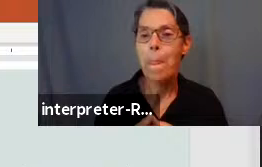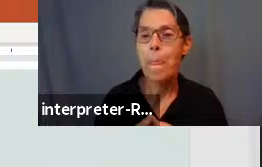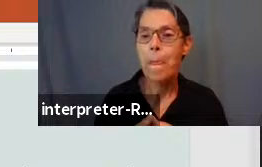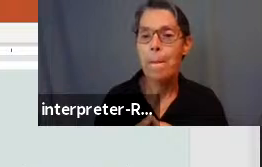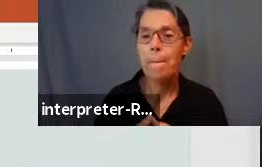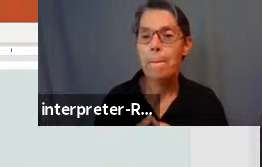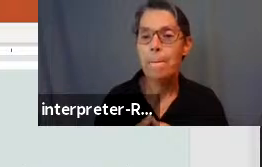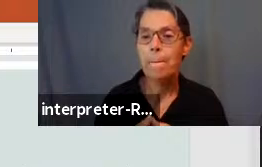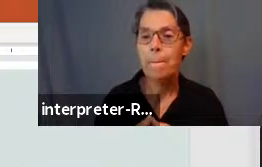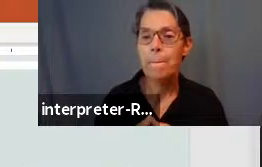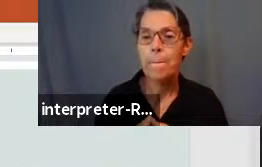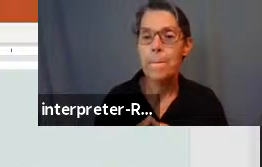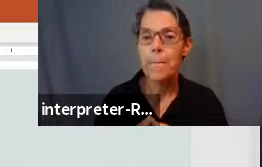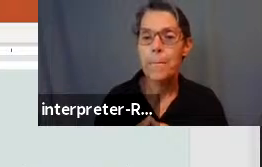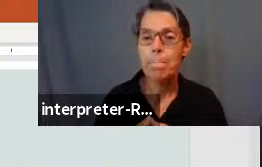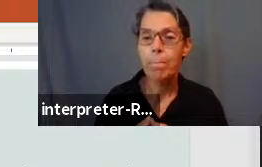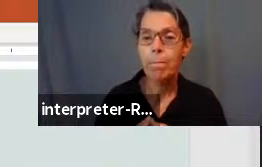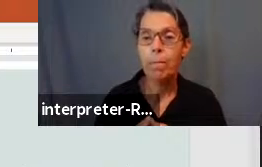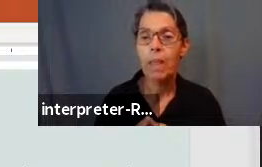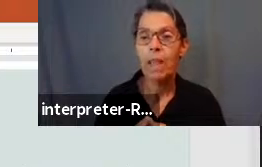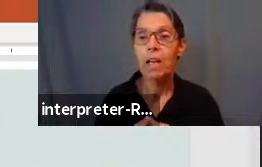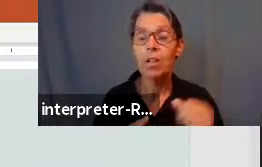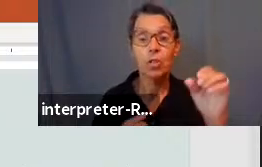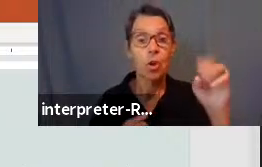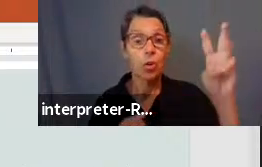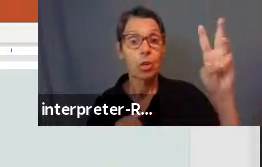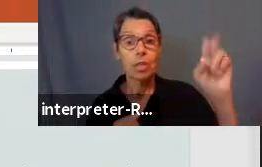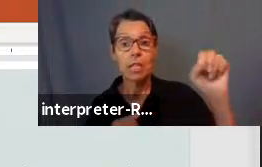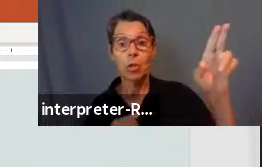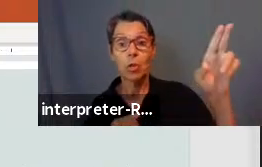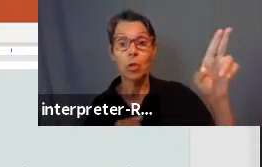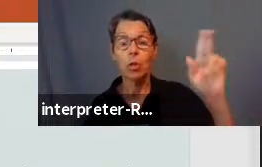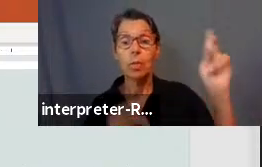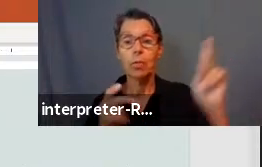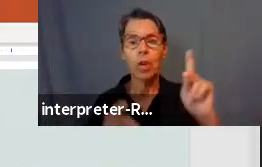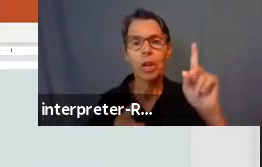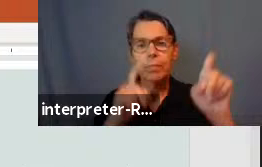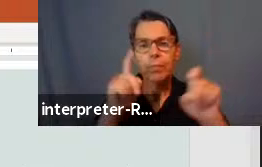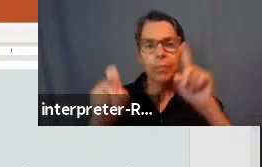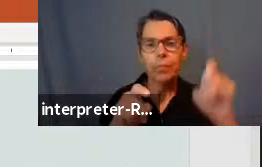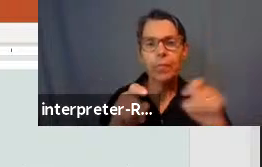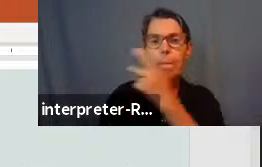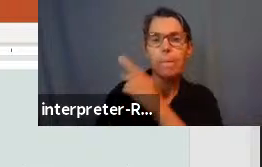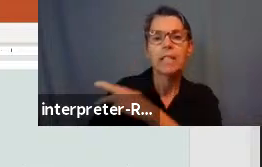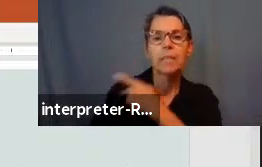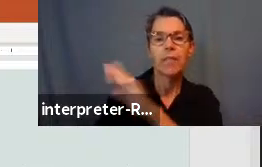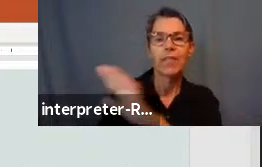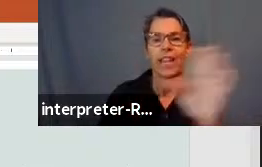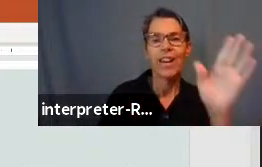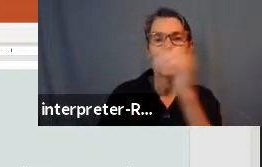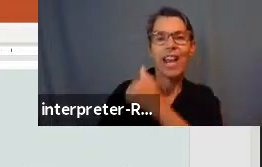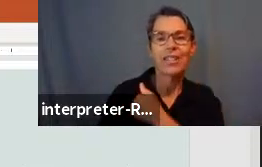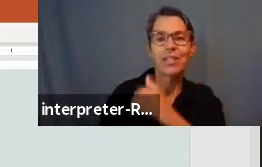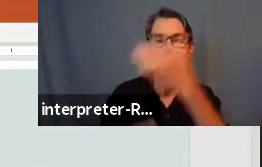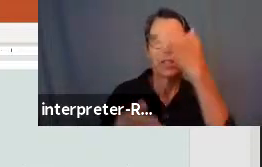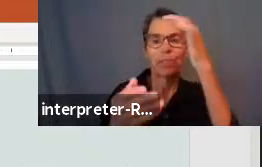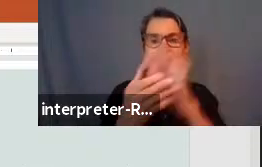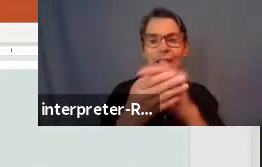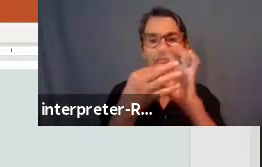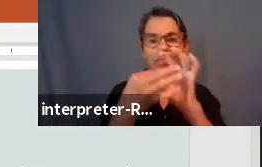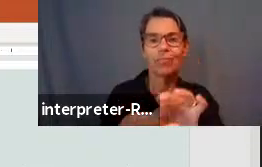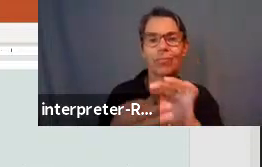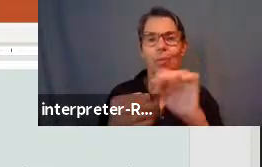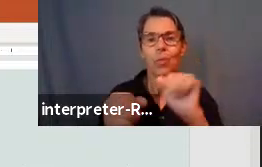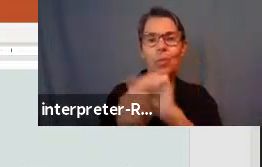when they were surveying patients about their attitudes and beliefs around COVID in general. So we got a really interesting insight about